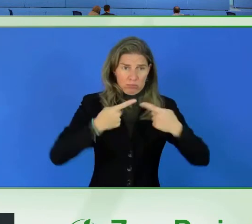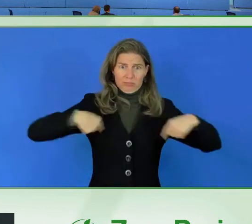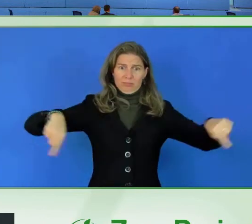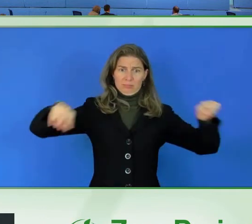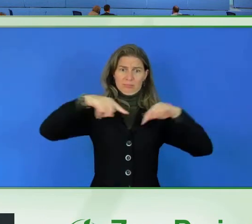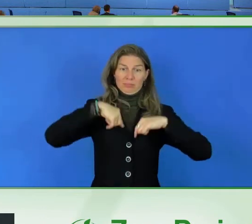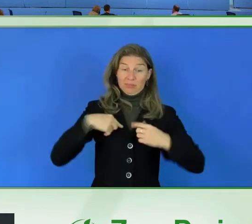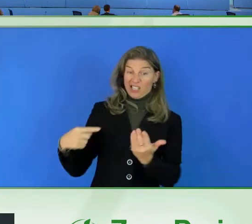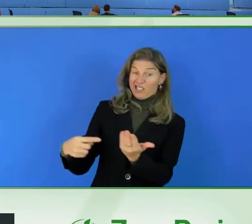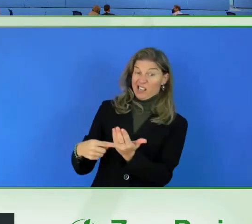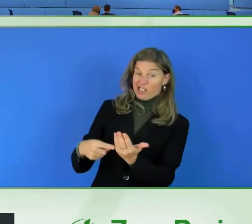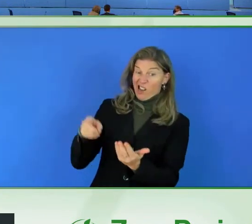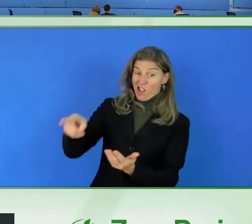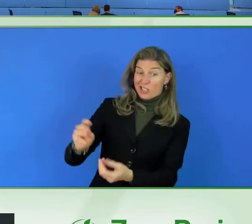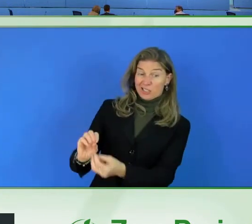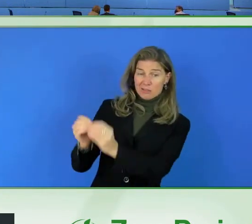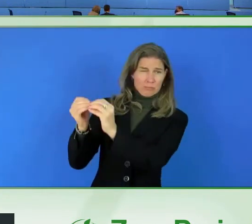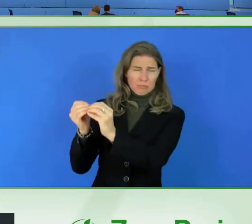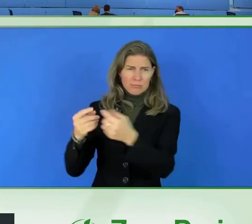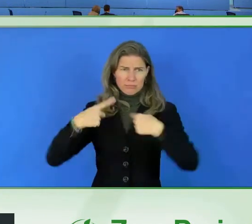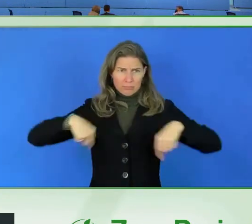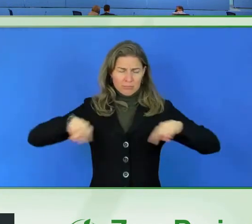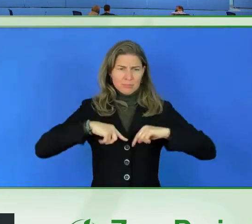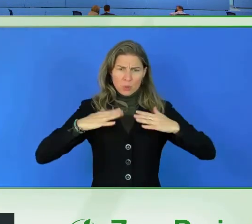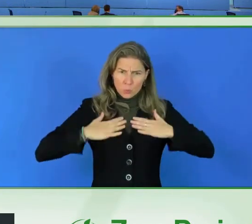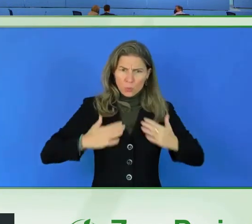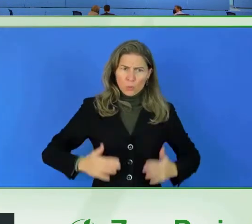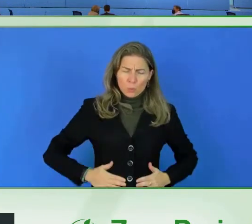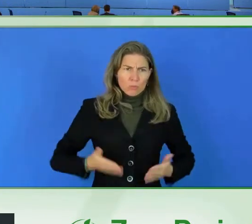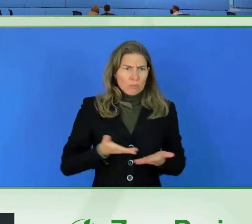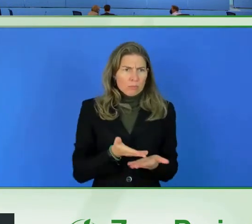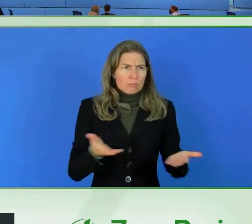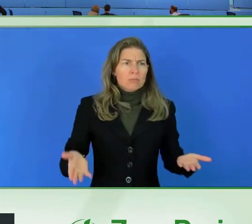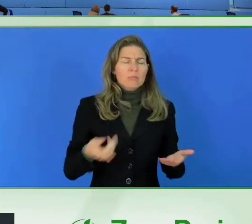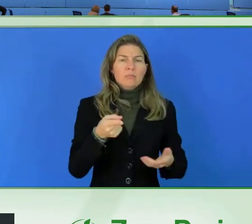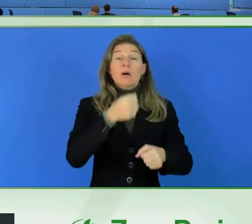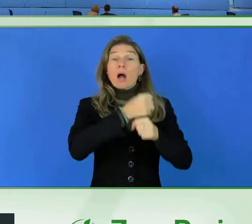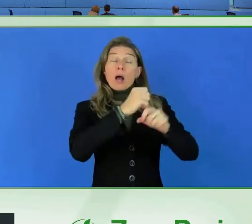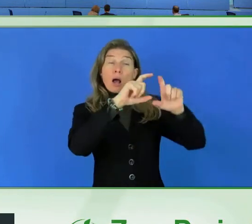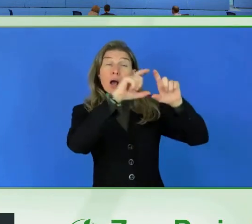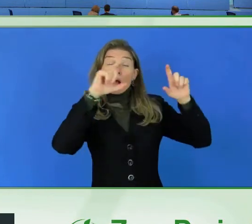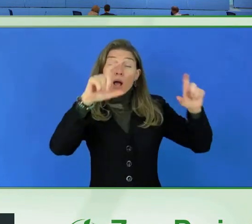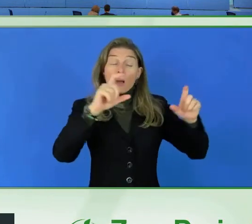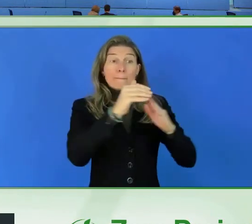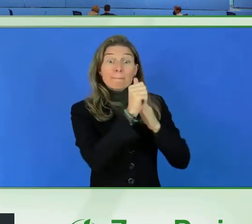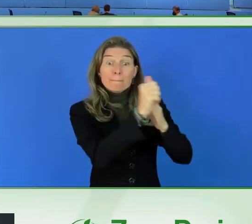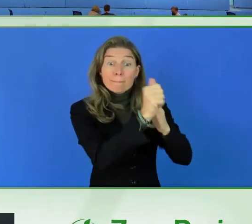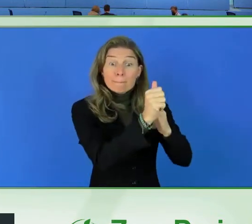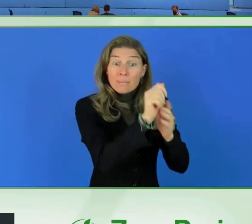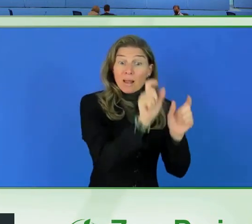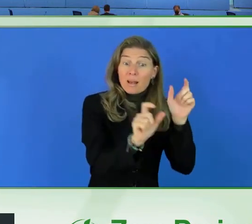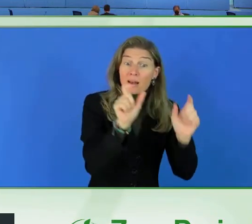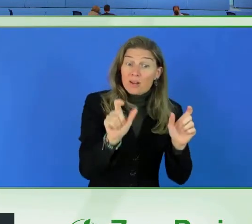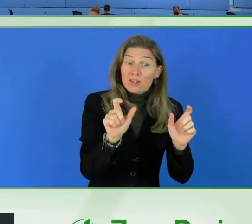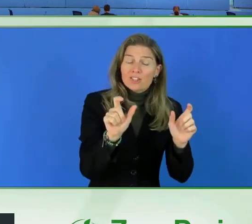as human beings, as leaders, as company leaders, to decide what needs to